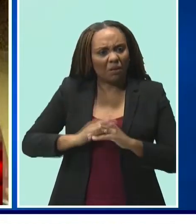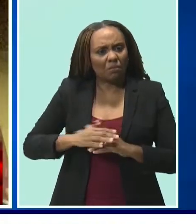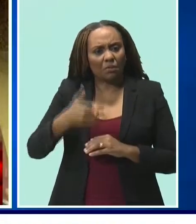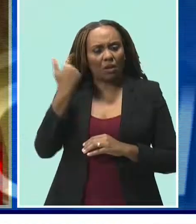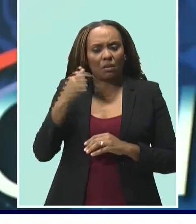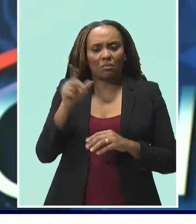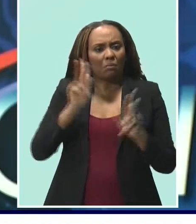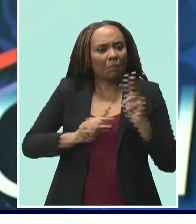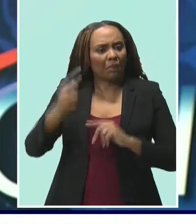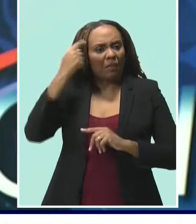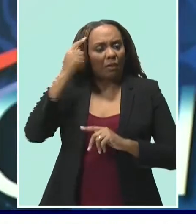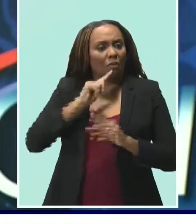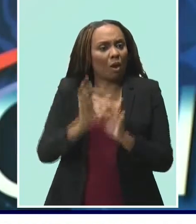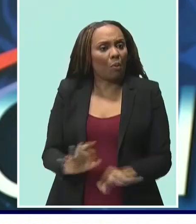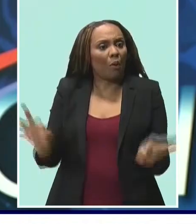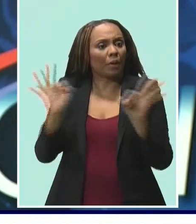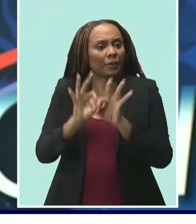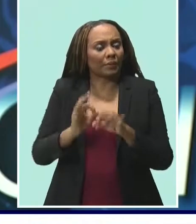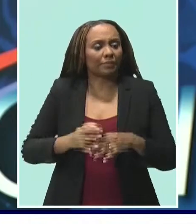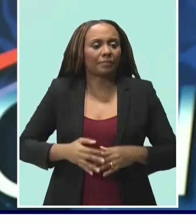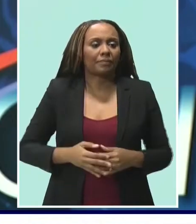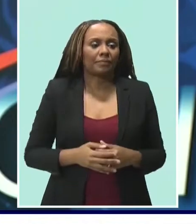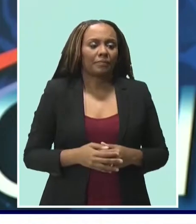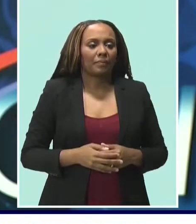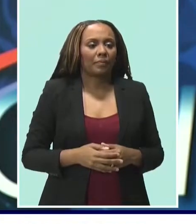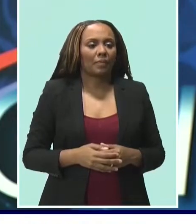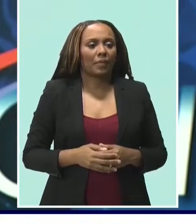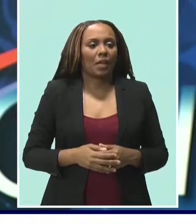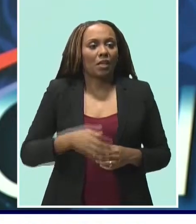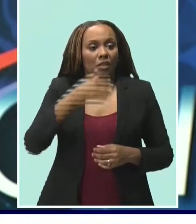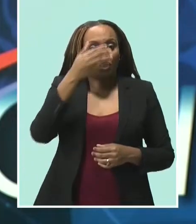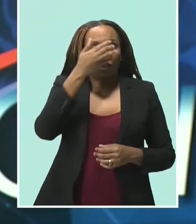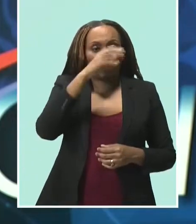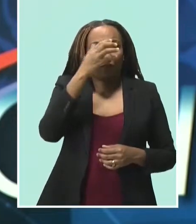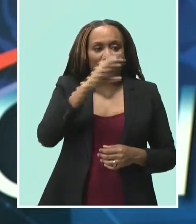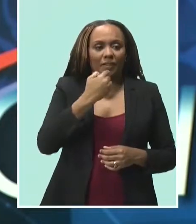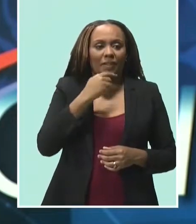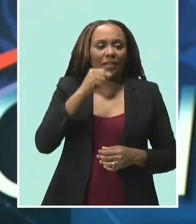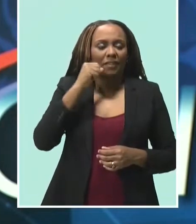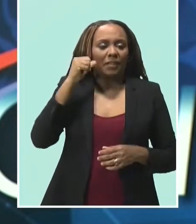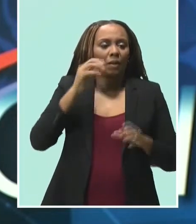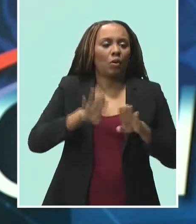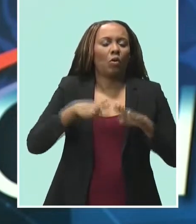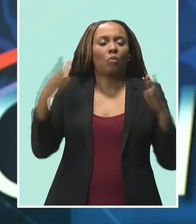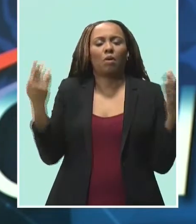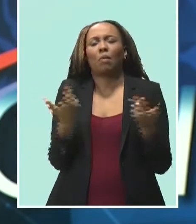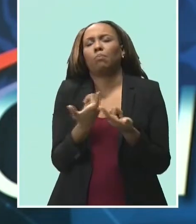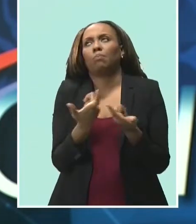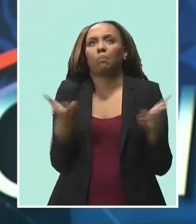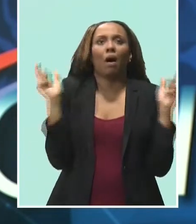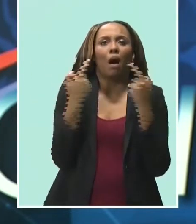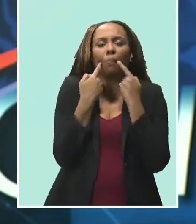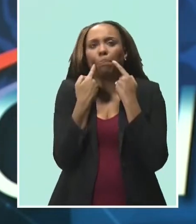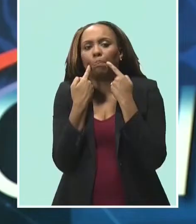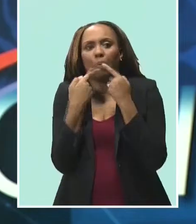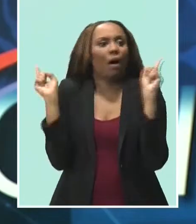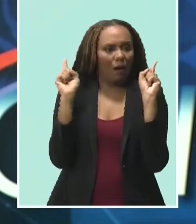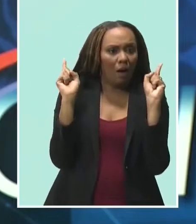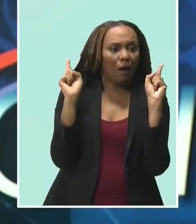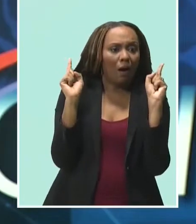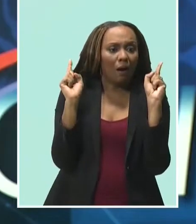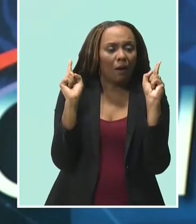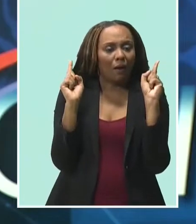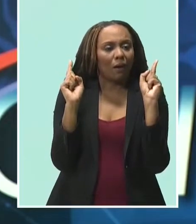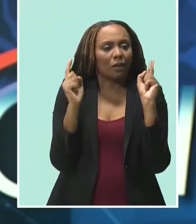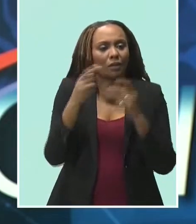valued. Local fast food giant Chefette has described yesterday's reopening as a huge success. The restaurant